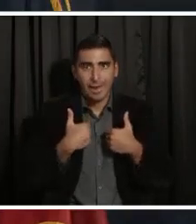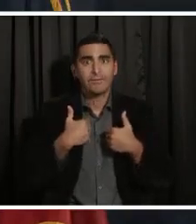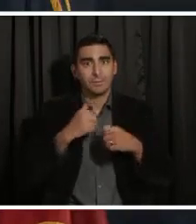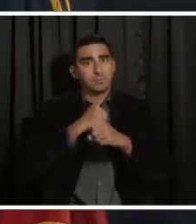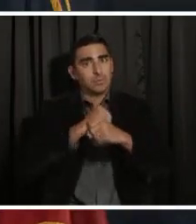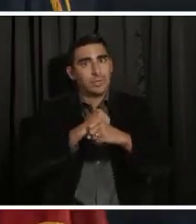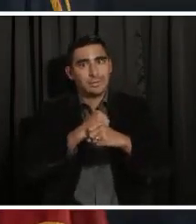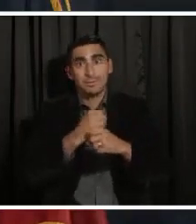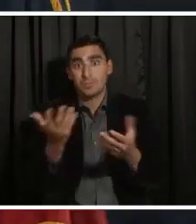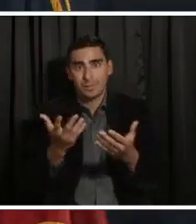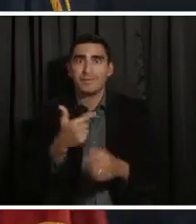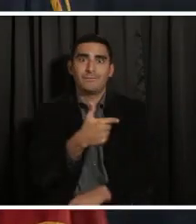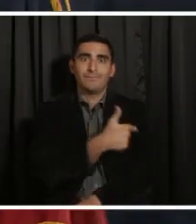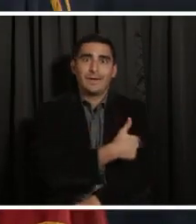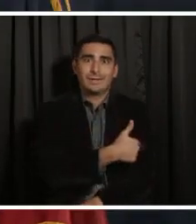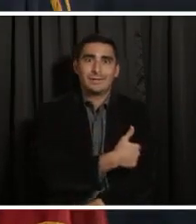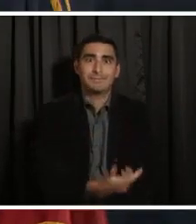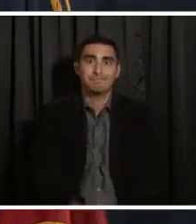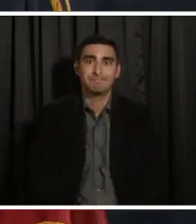vaccine.